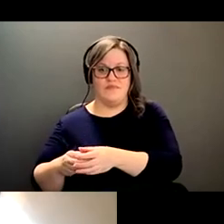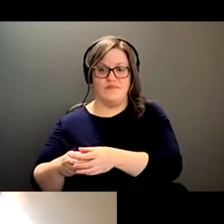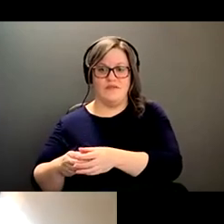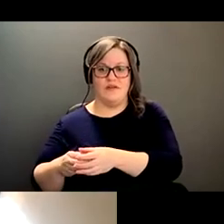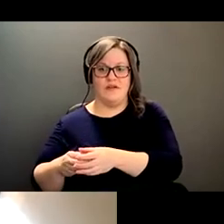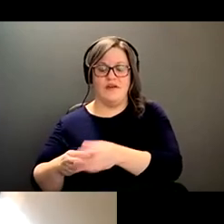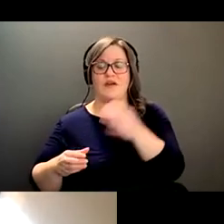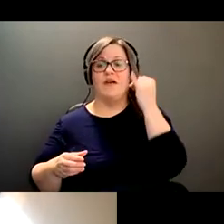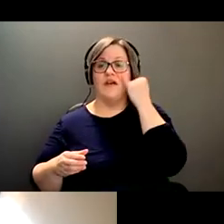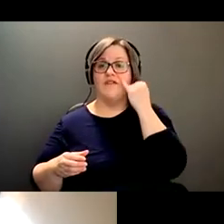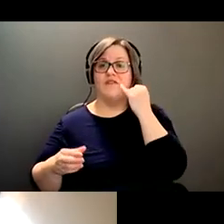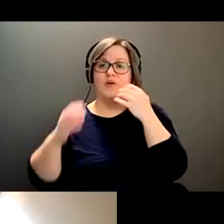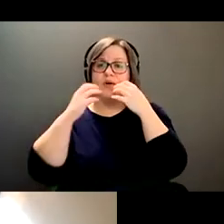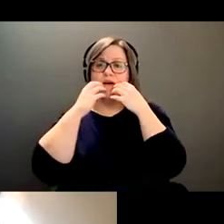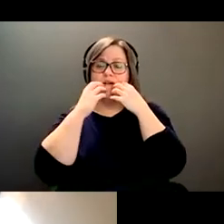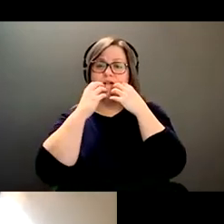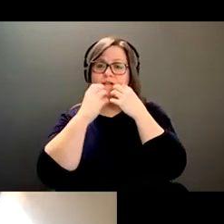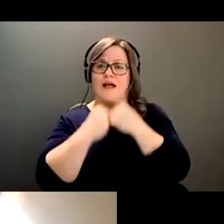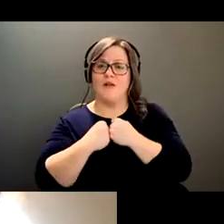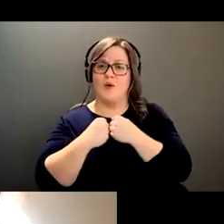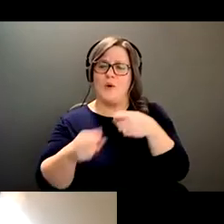the organization above the people,